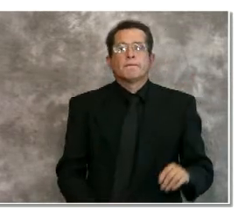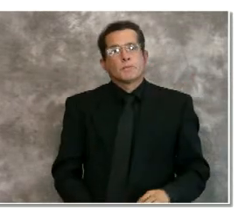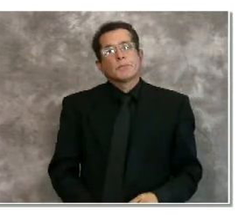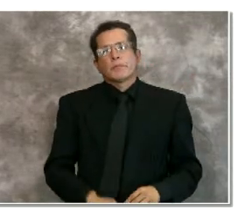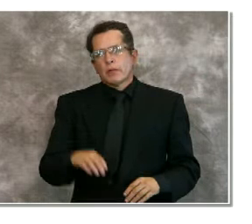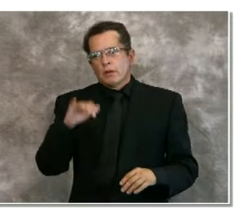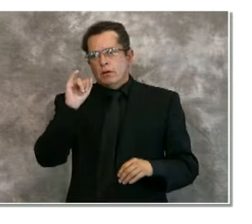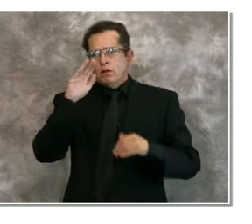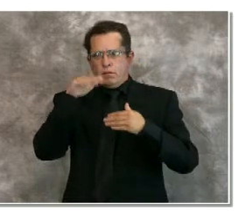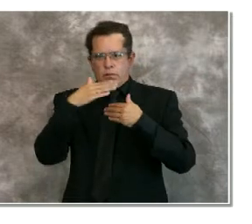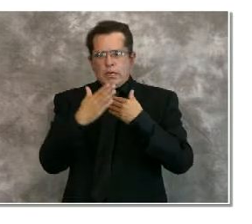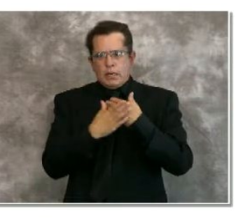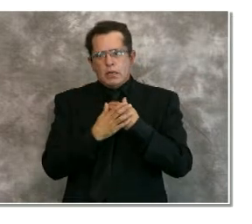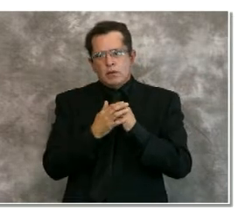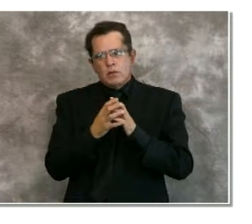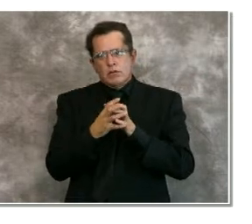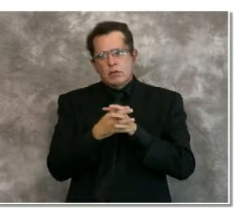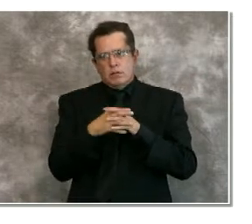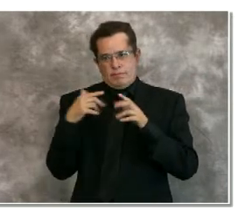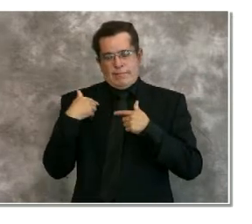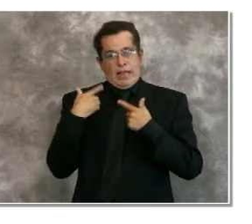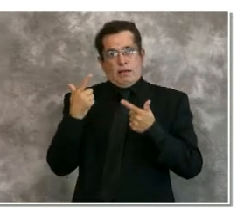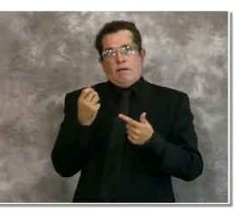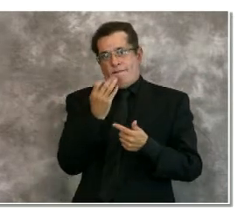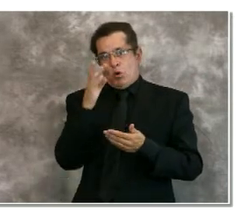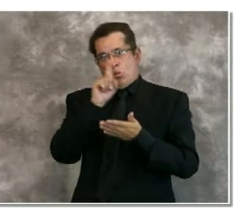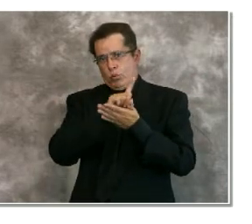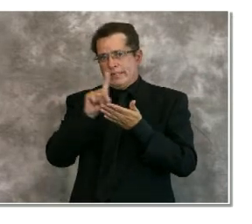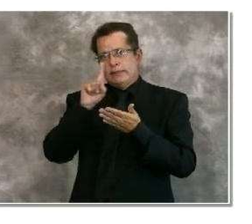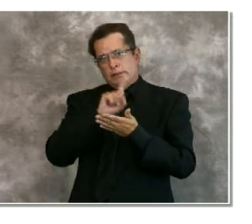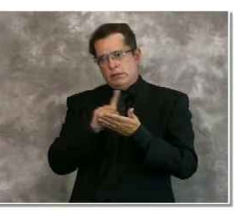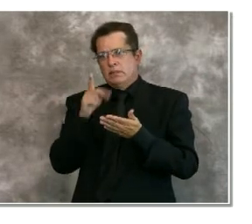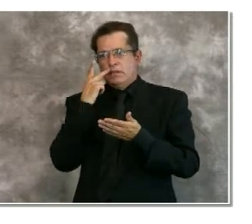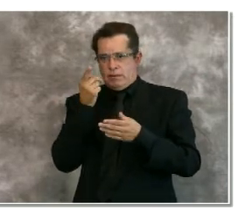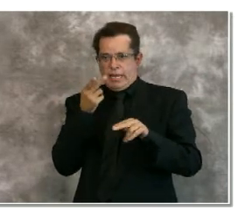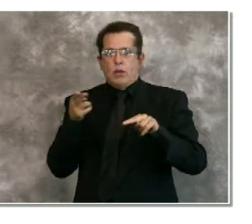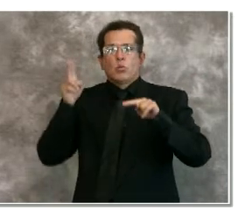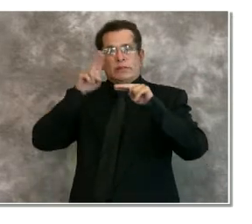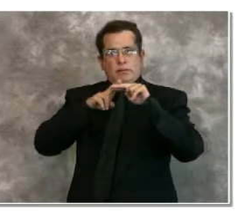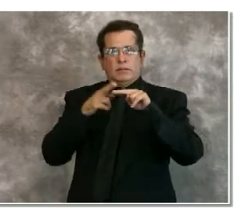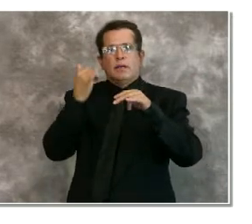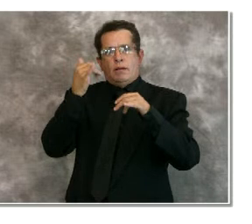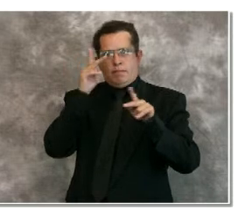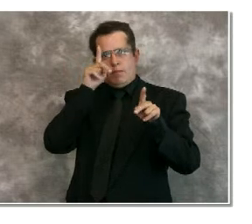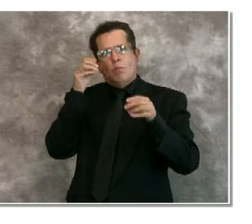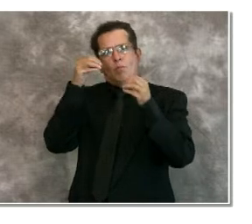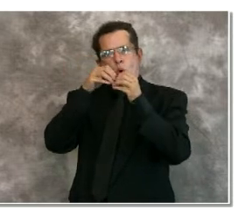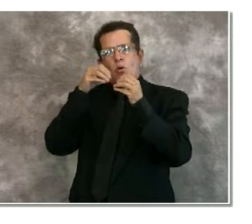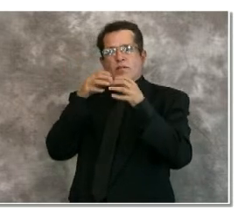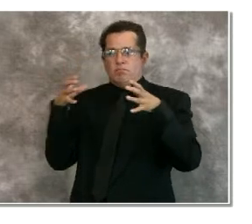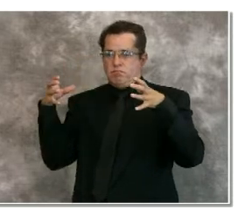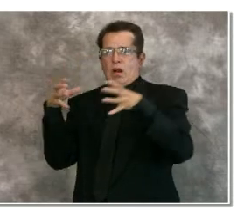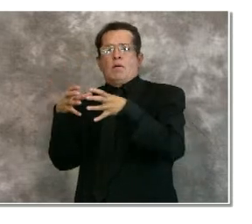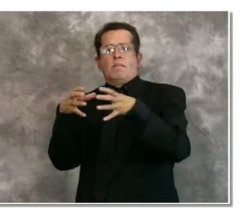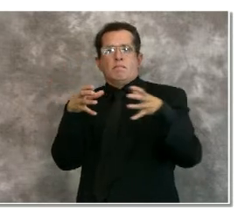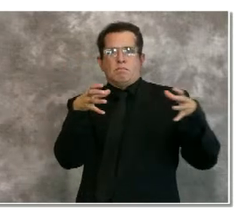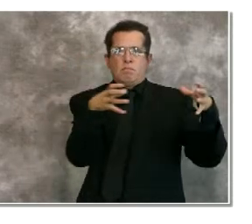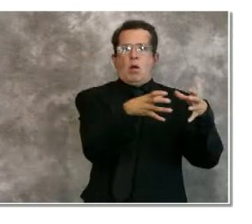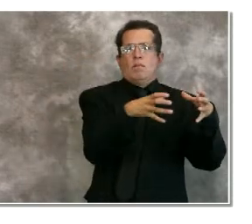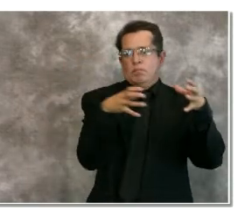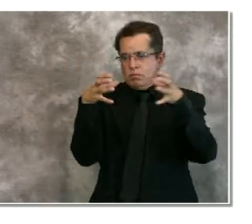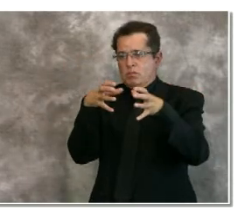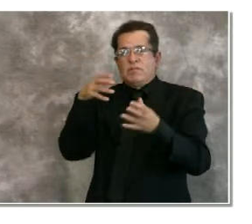Now, over the past few weeks, we have seen a marked increase in people interacting and gathering in large numbers